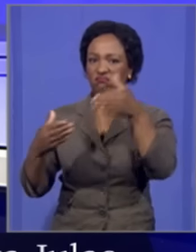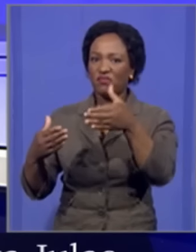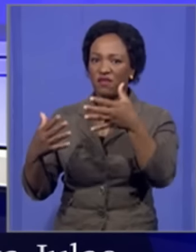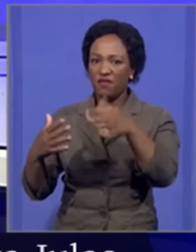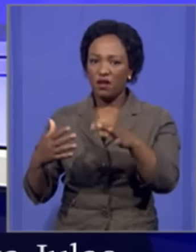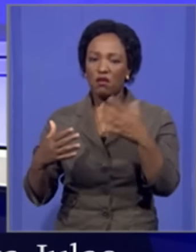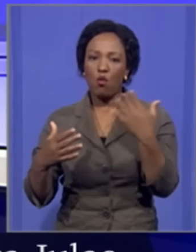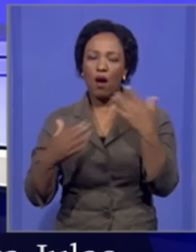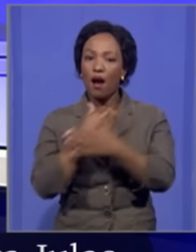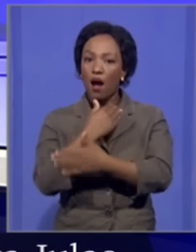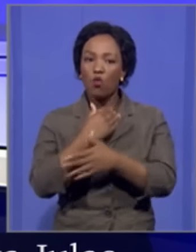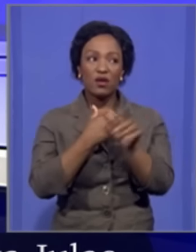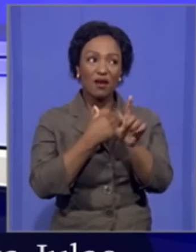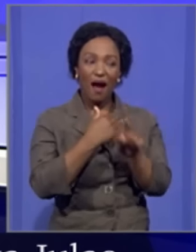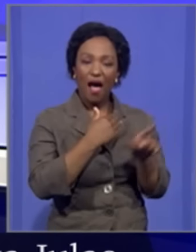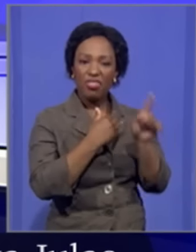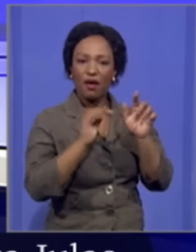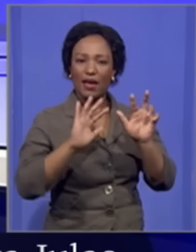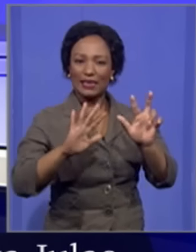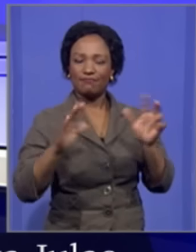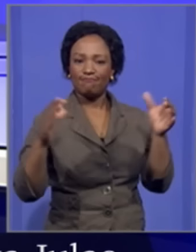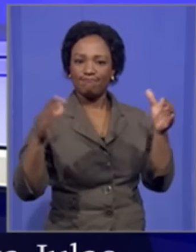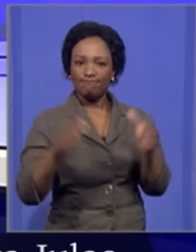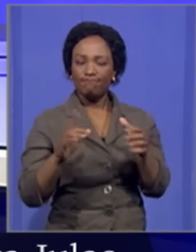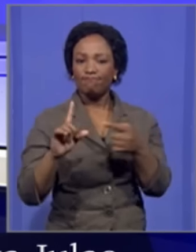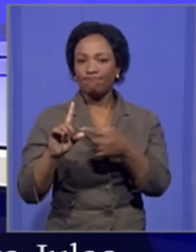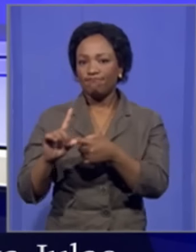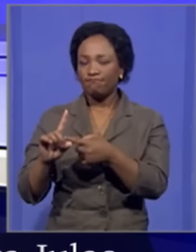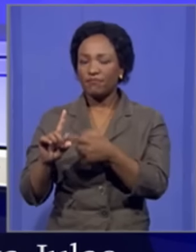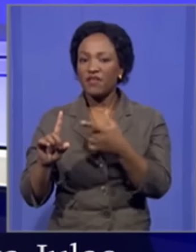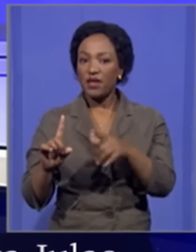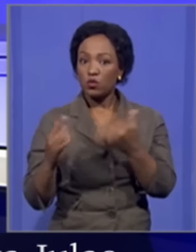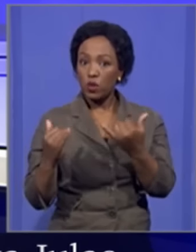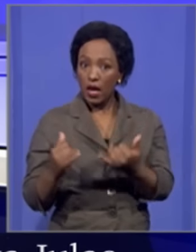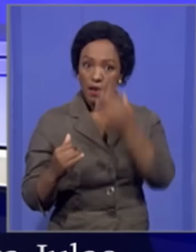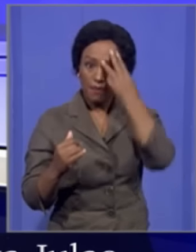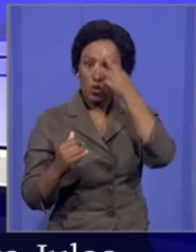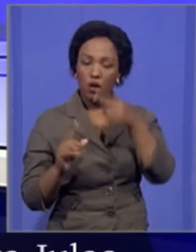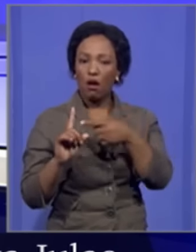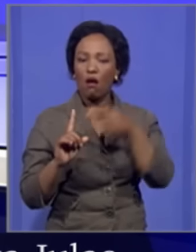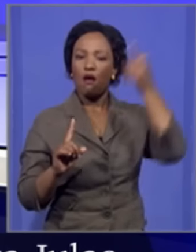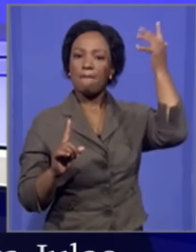lego karolo ya SADC. Modise o be a bolela le babegaditaba ka Pretoria le hono.